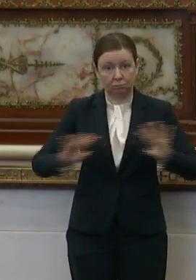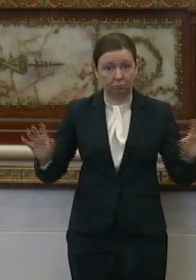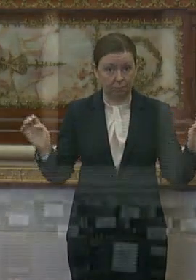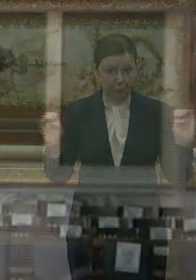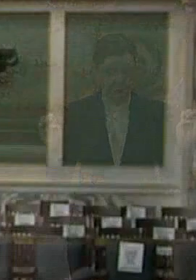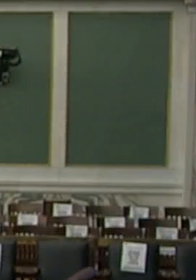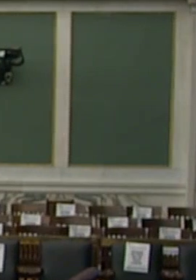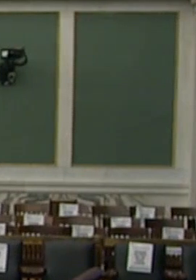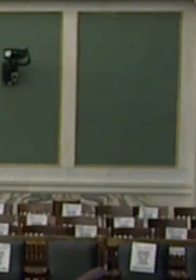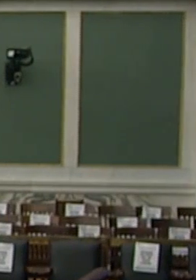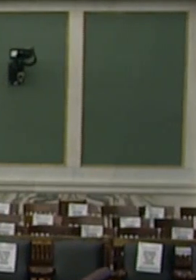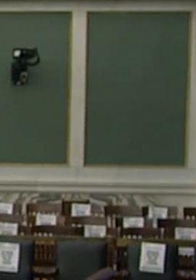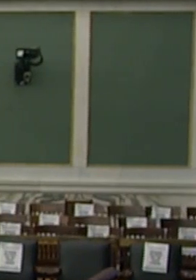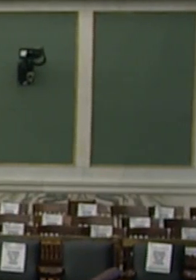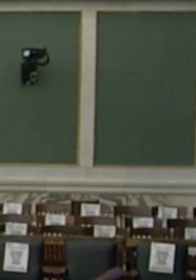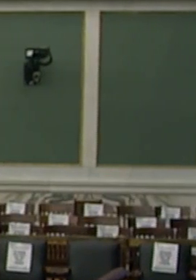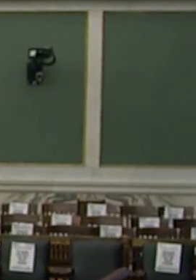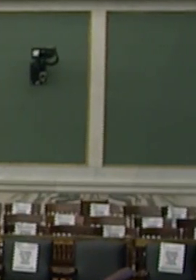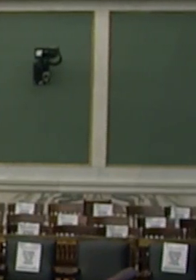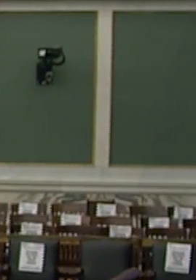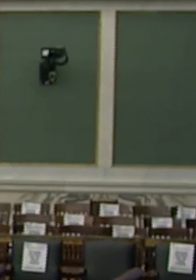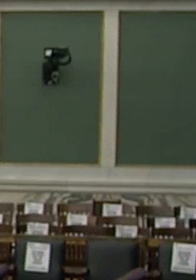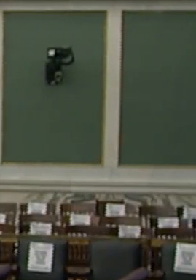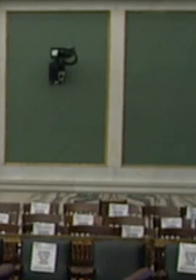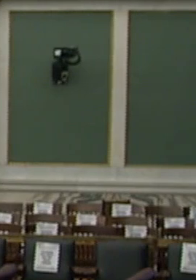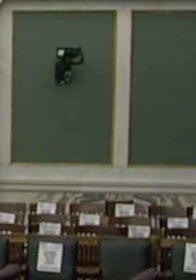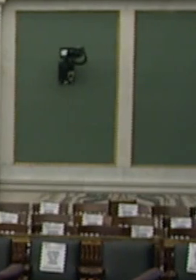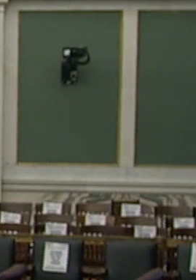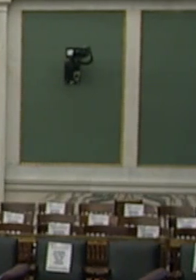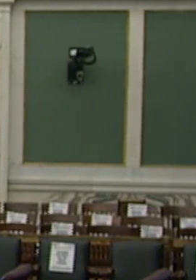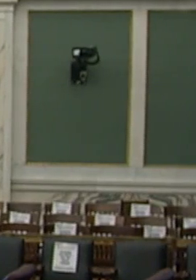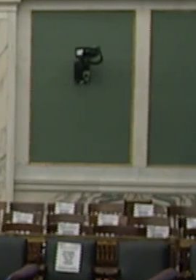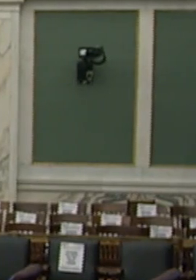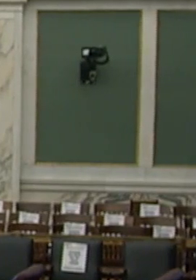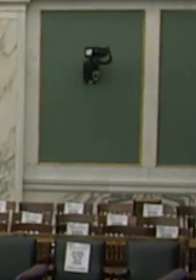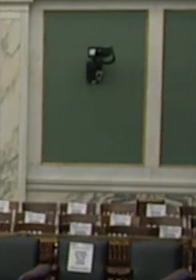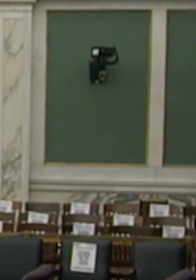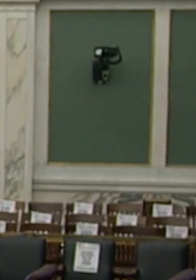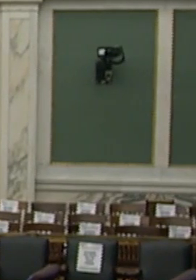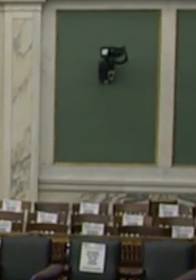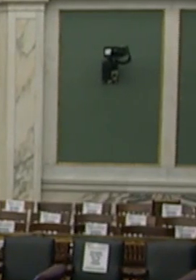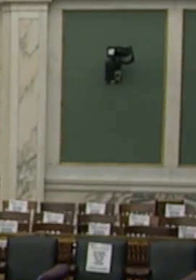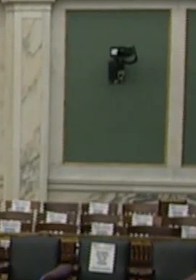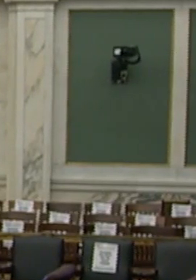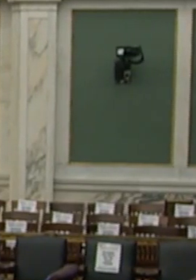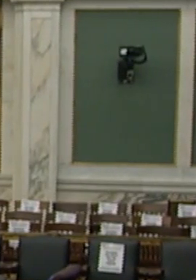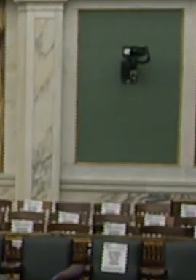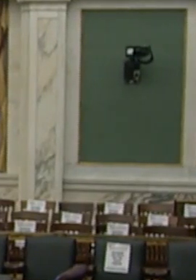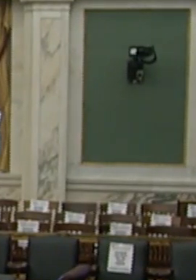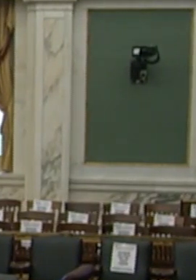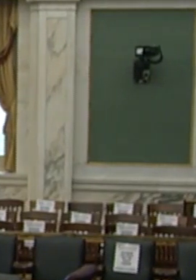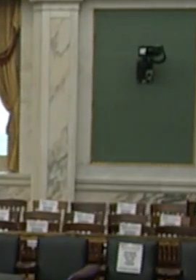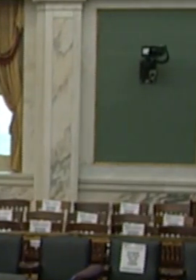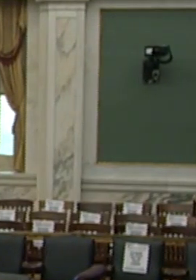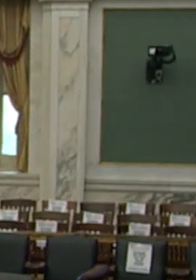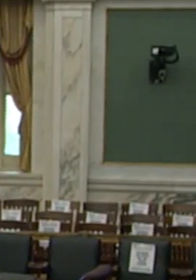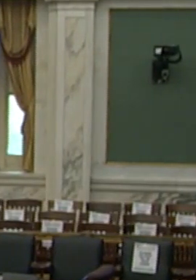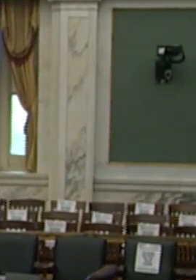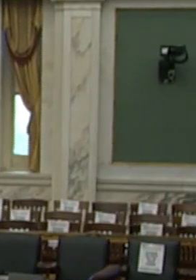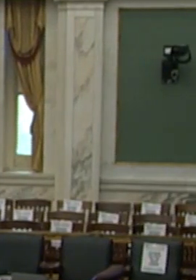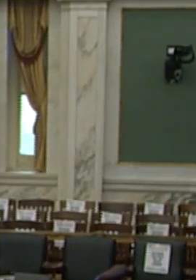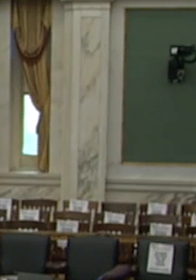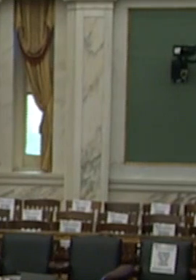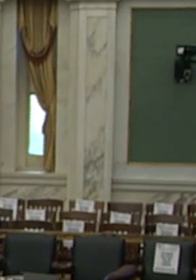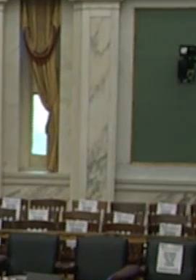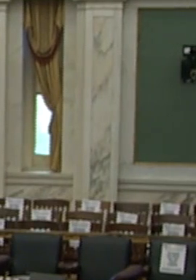City Council is currently meeting remotely. We are using Microsoft Teams to make this remote meeting possible. Instructions for how the public may